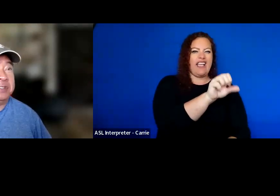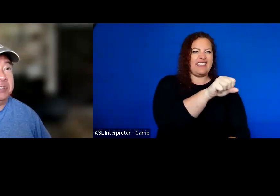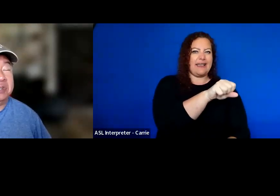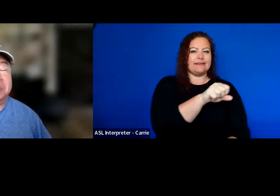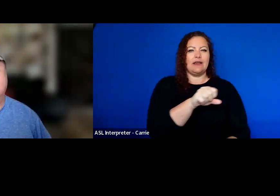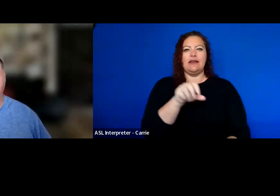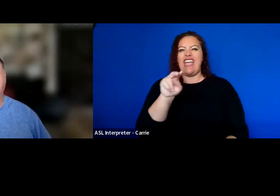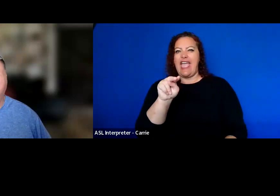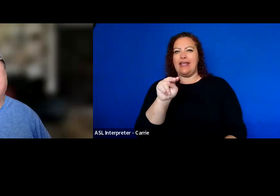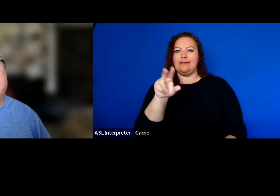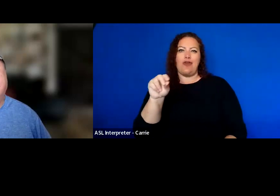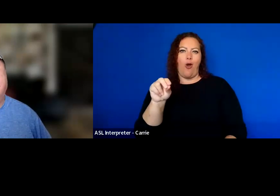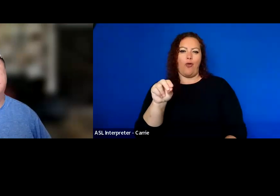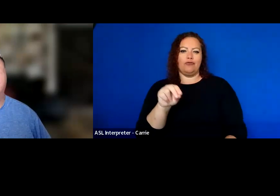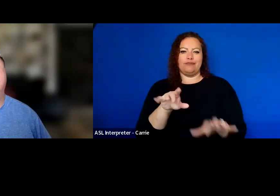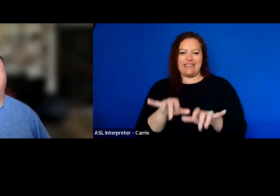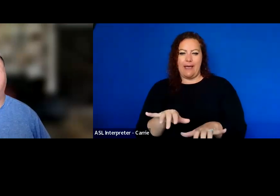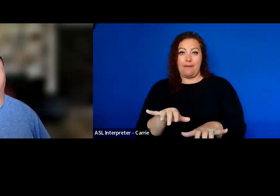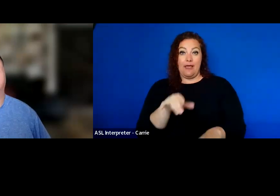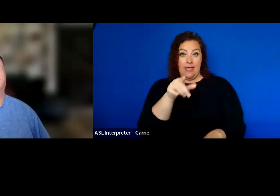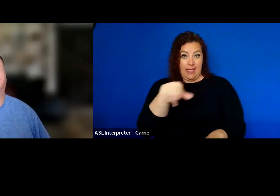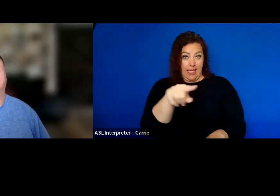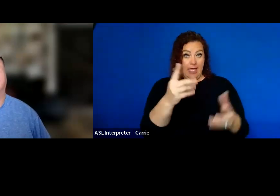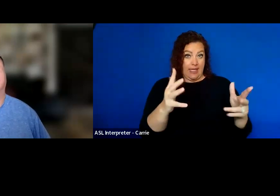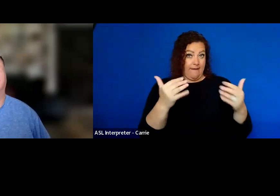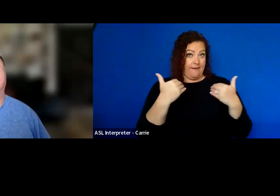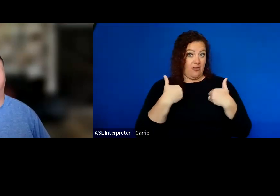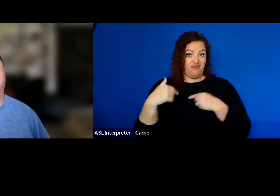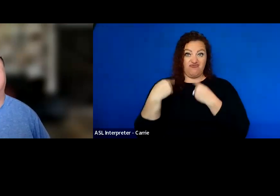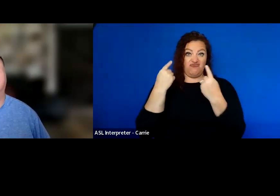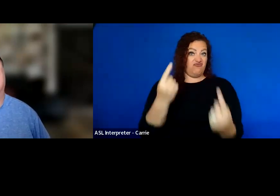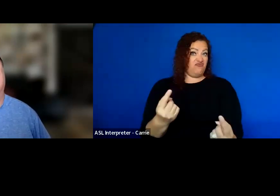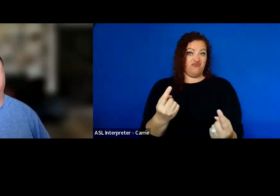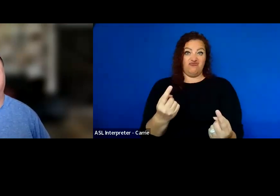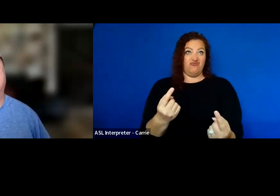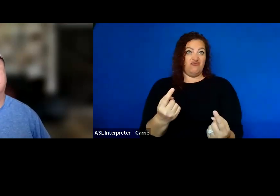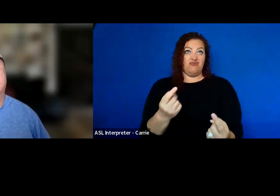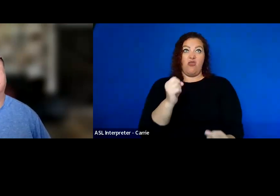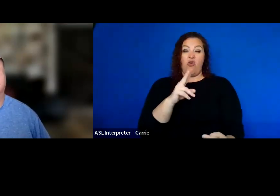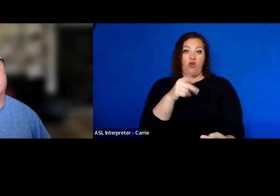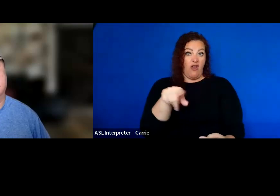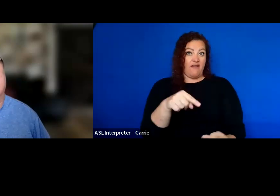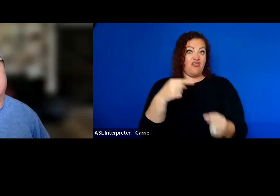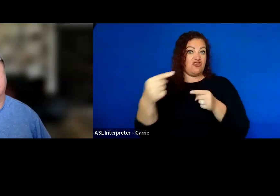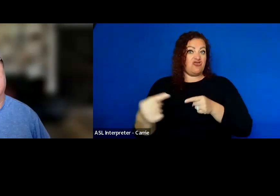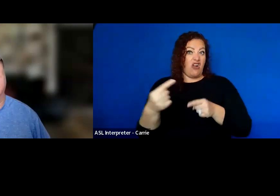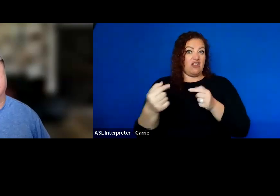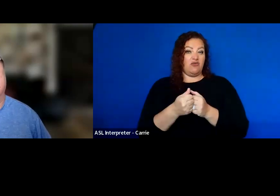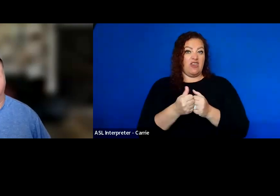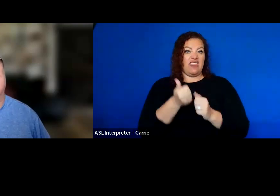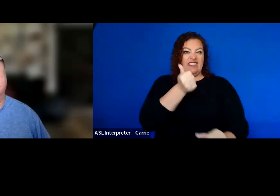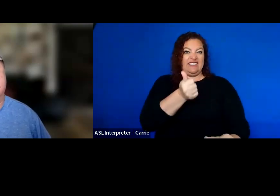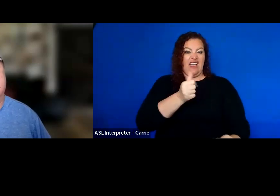in, right? Yes or no. Have you ever had, or have you ever struggled with self-esteem in